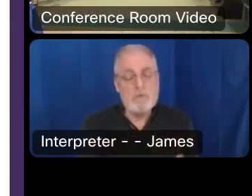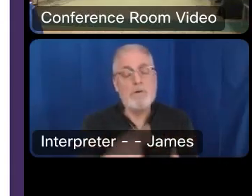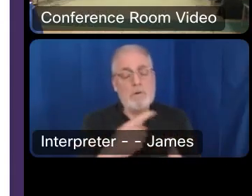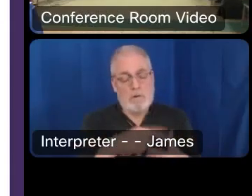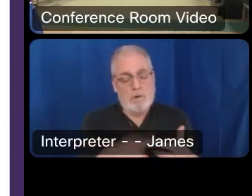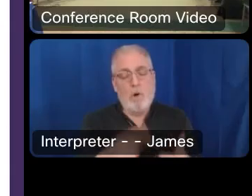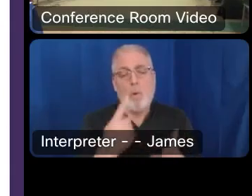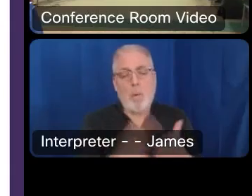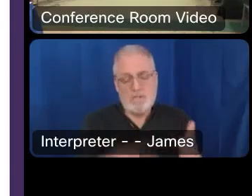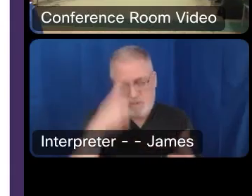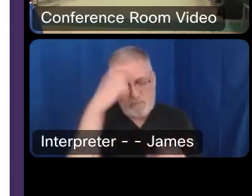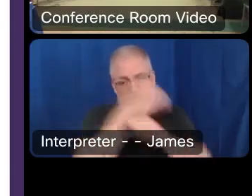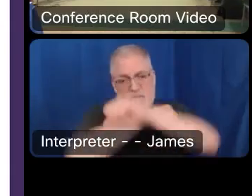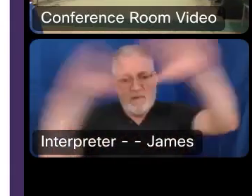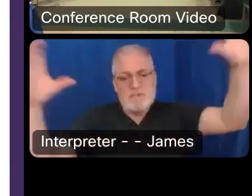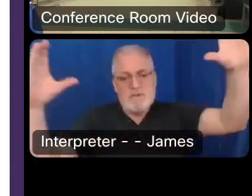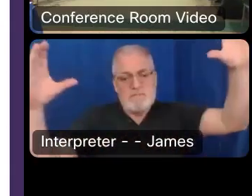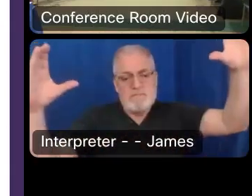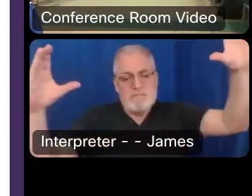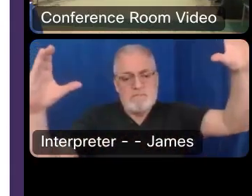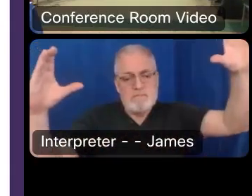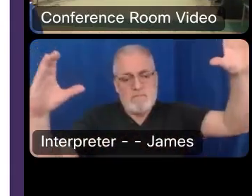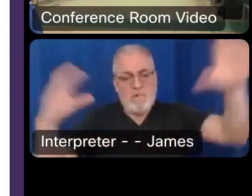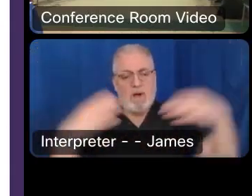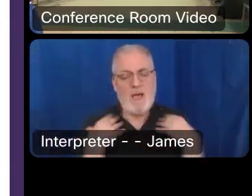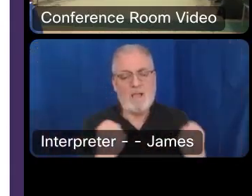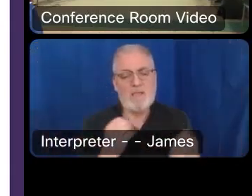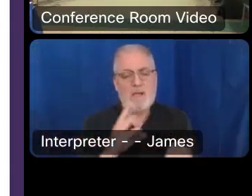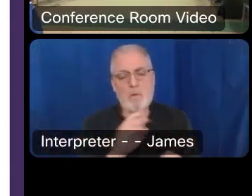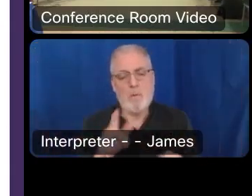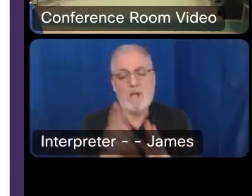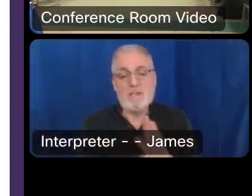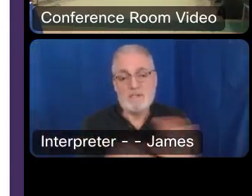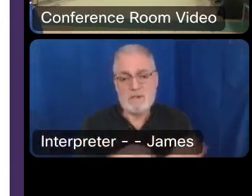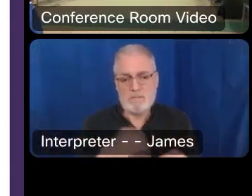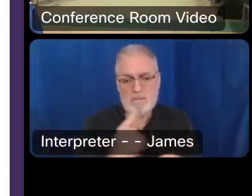there anybody else we should be talking to or hearing from?